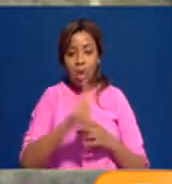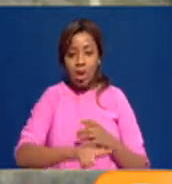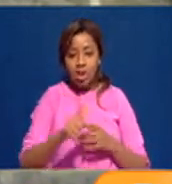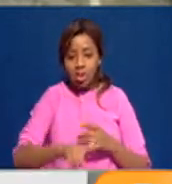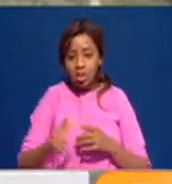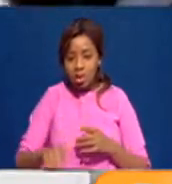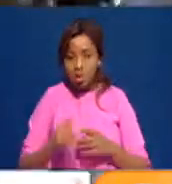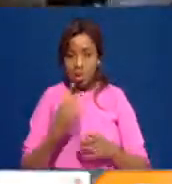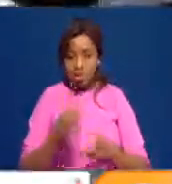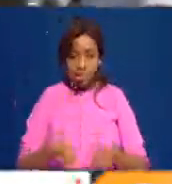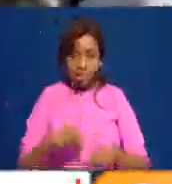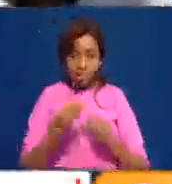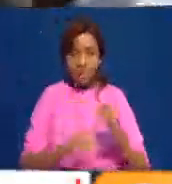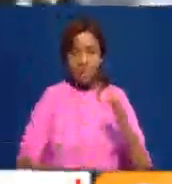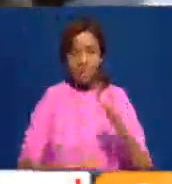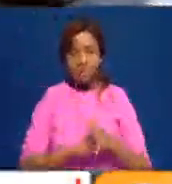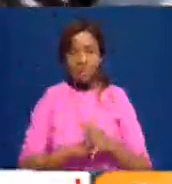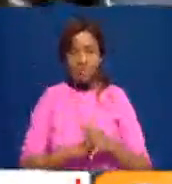Christ did.